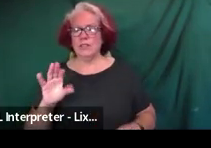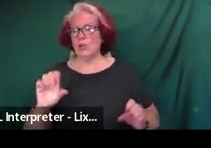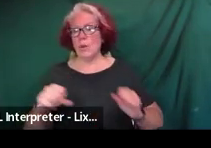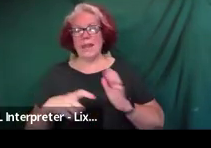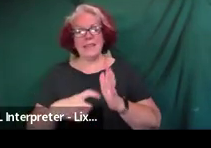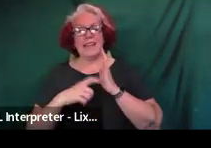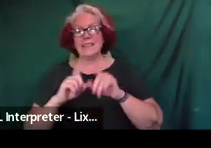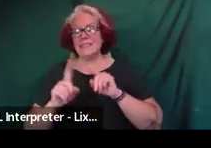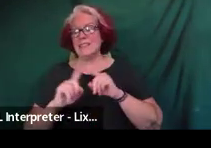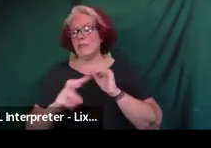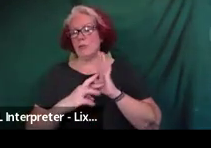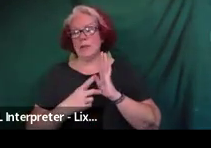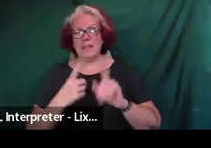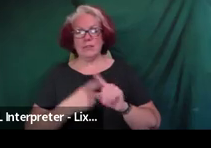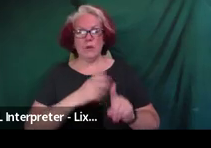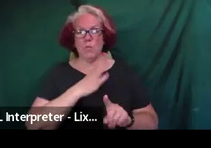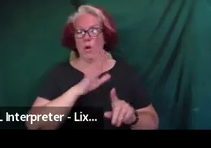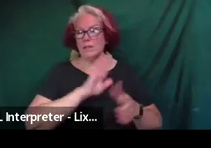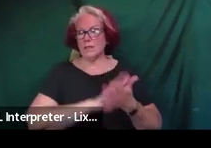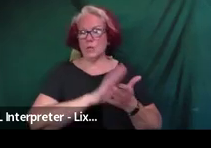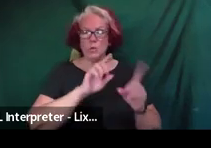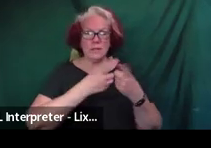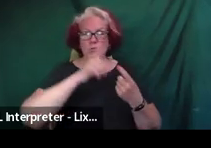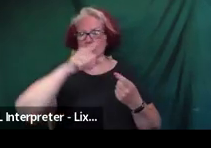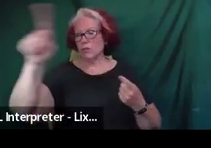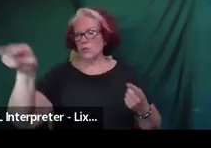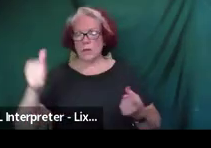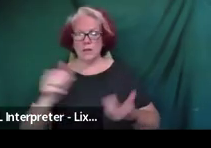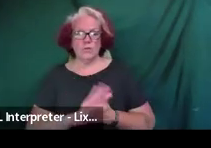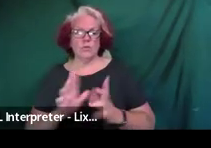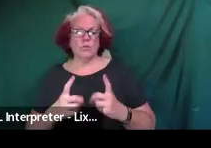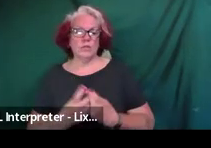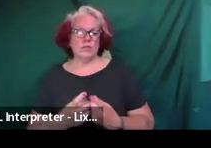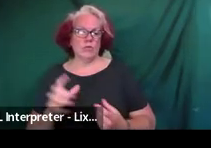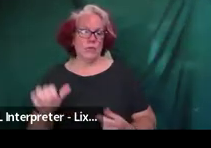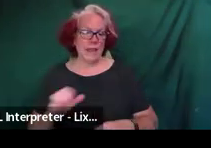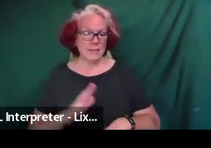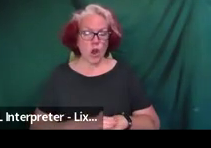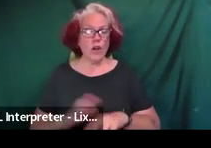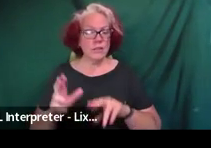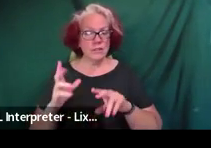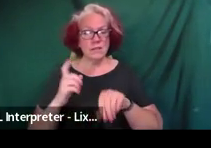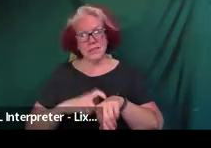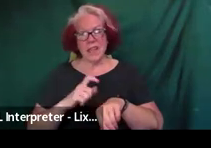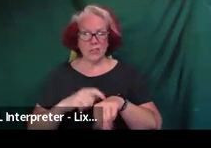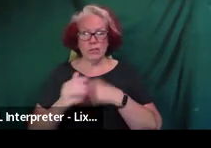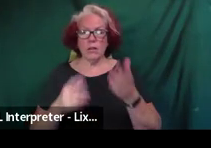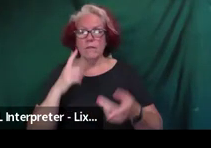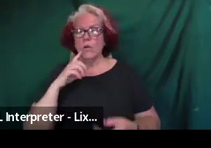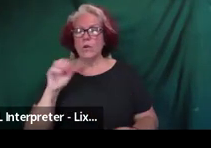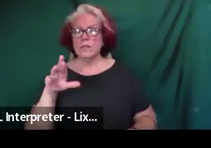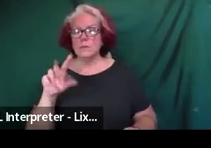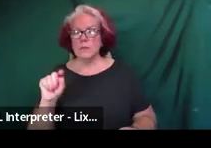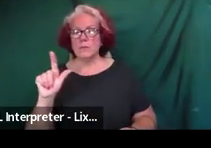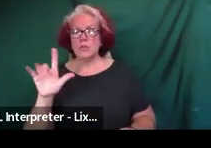different meanings from one agency to another. So that is on schedule for the September 25th